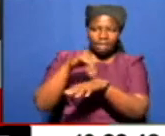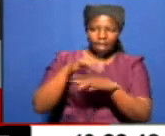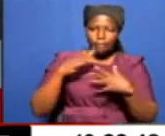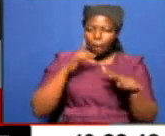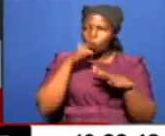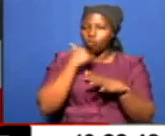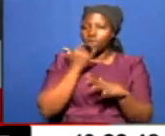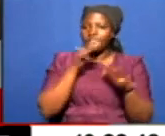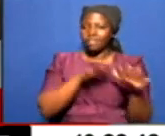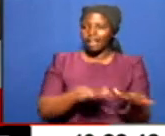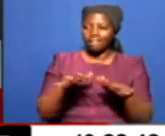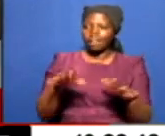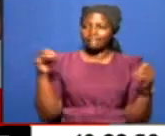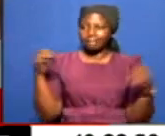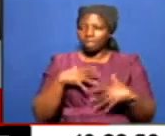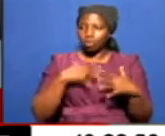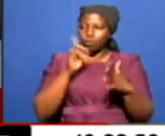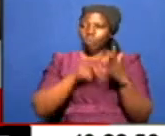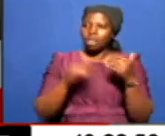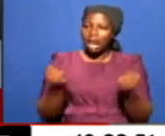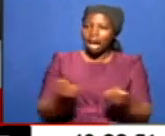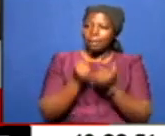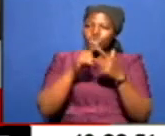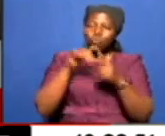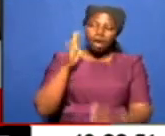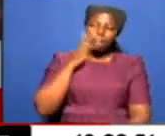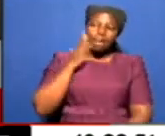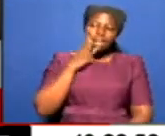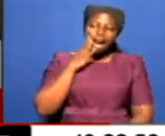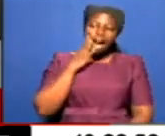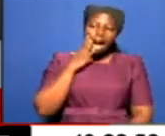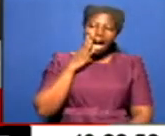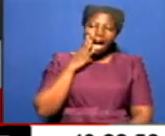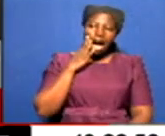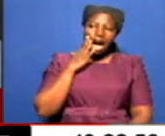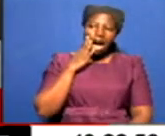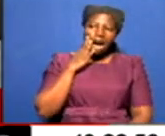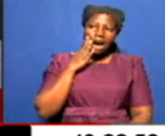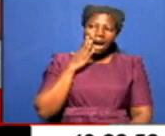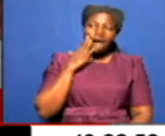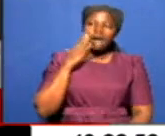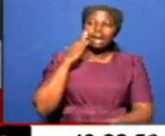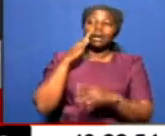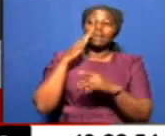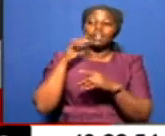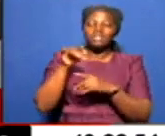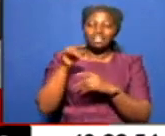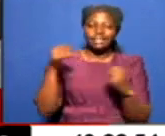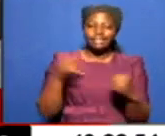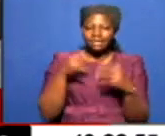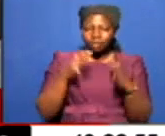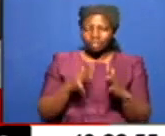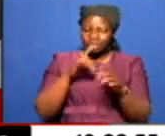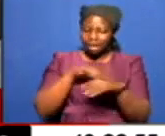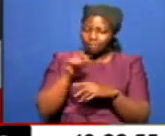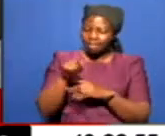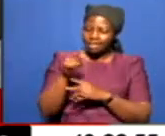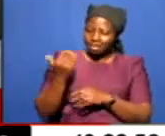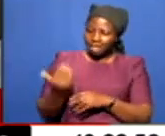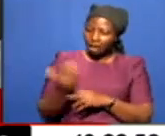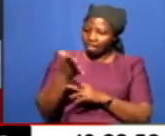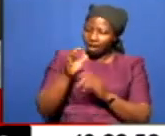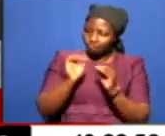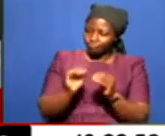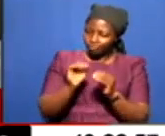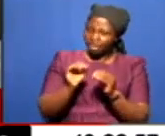what happens to a mother of a terrorist when the terrorist is no longer there, when the terrorist is jailed? What can we learn from the